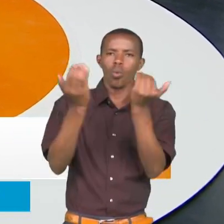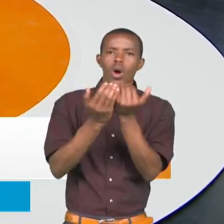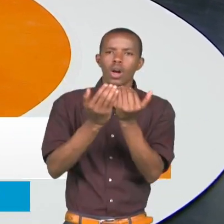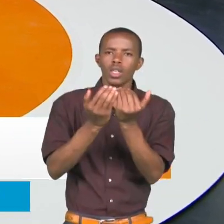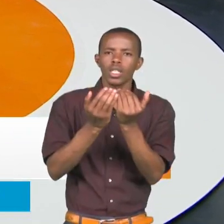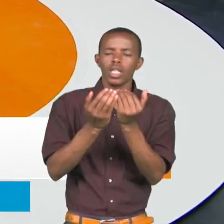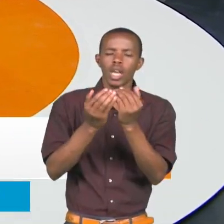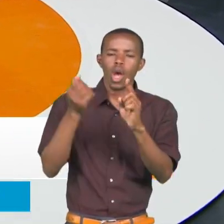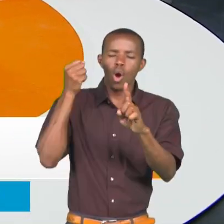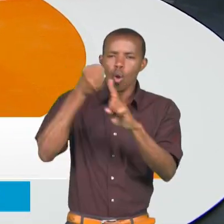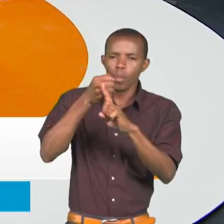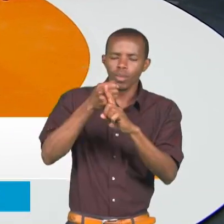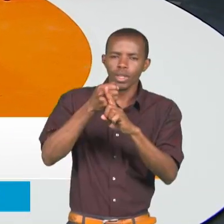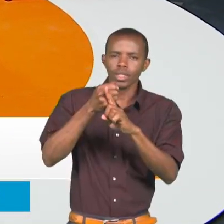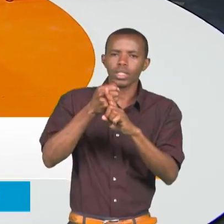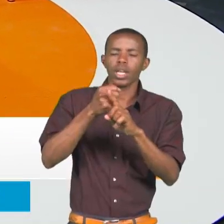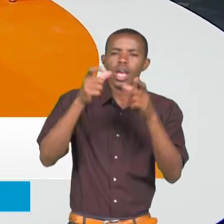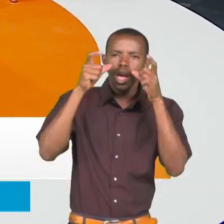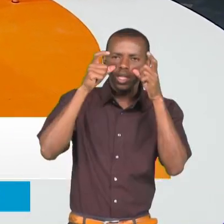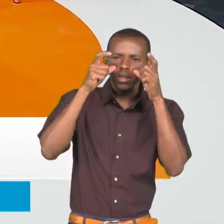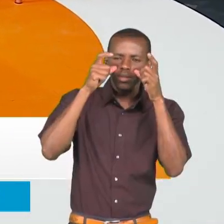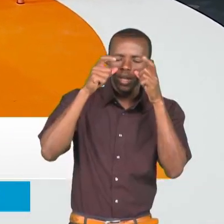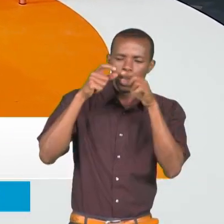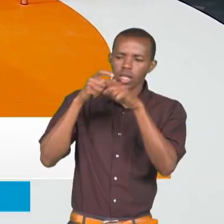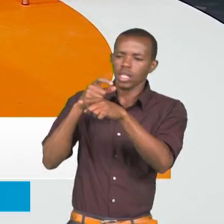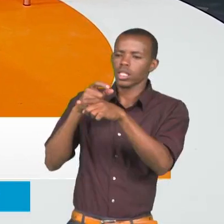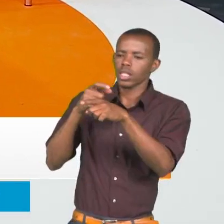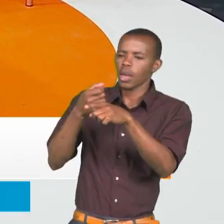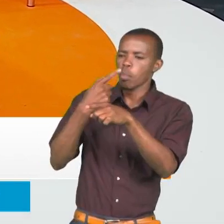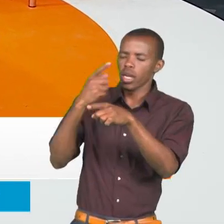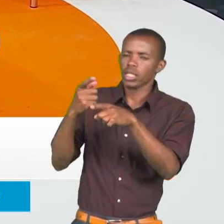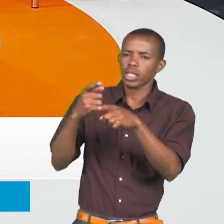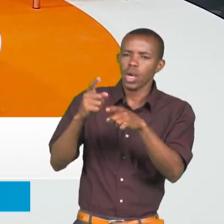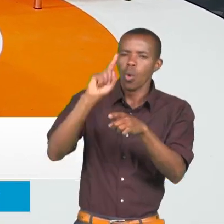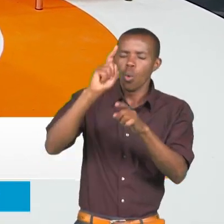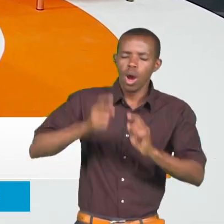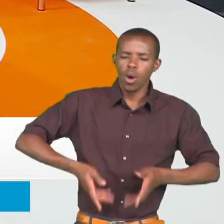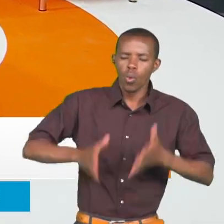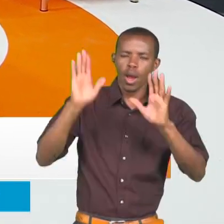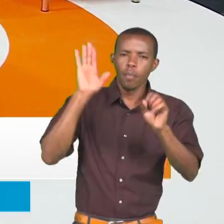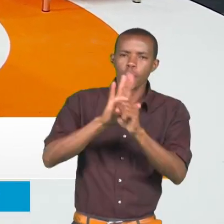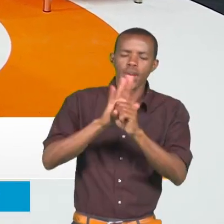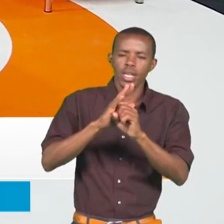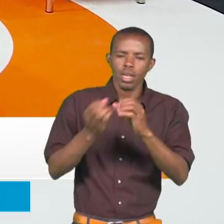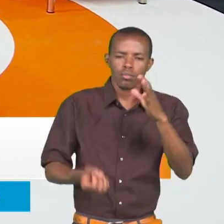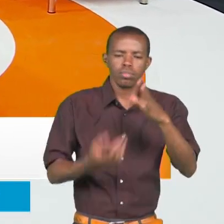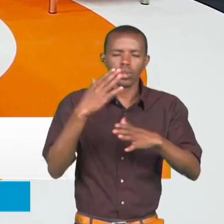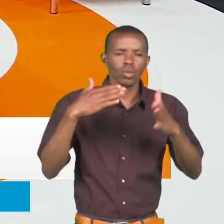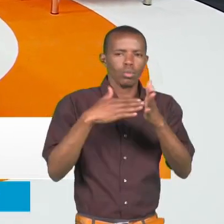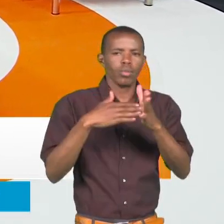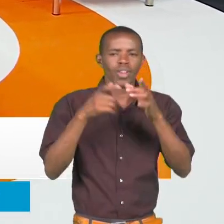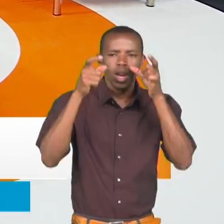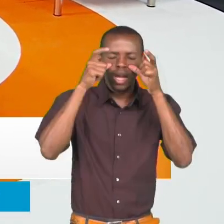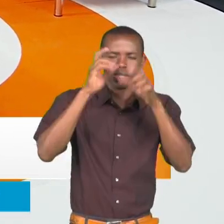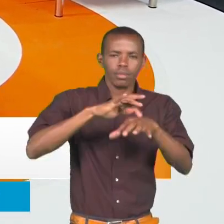know, combating HIV. And PrEP is just one of the many ways in which it was introduced to help us prevent new HIV infections. Okay.